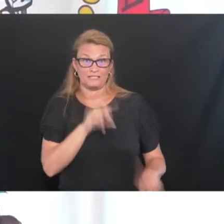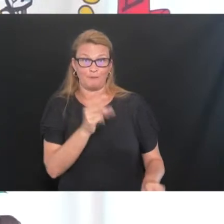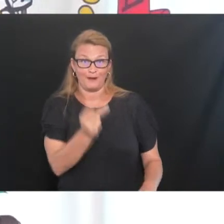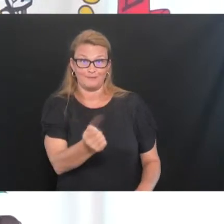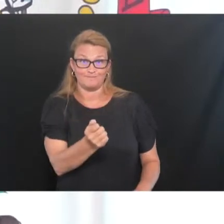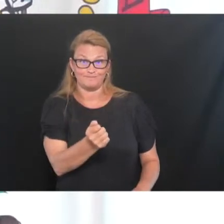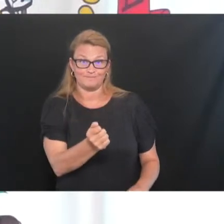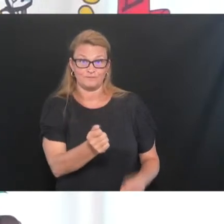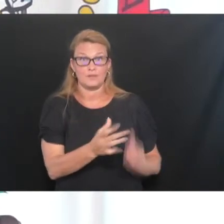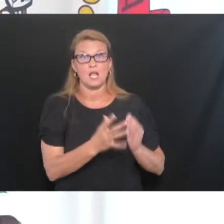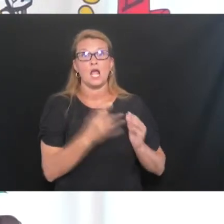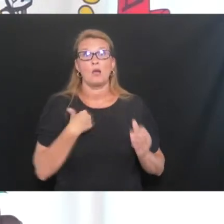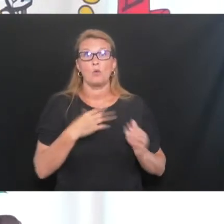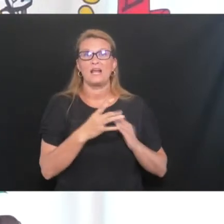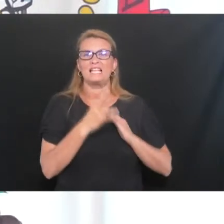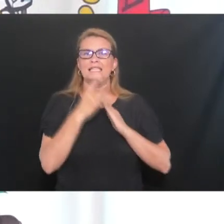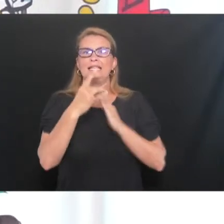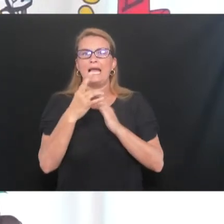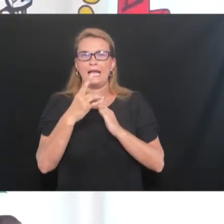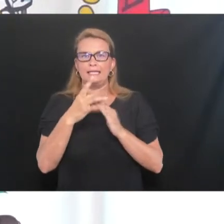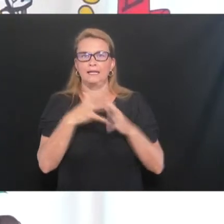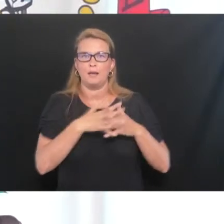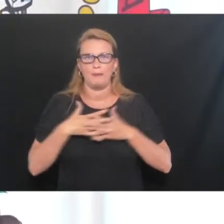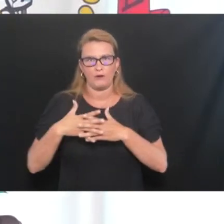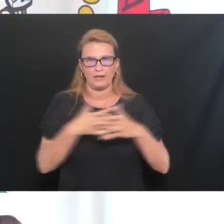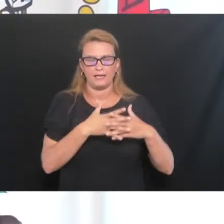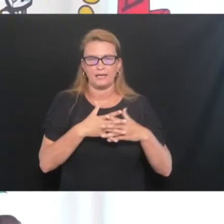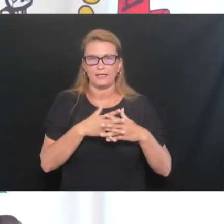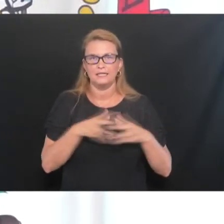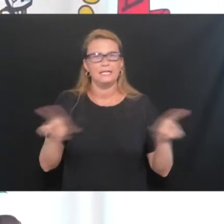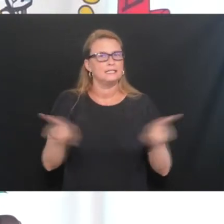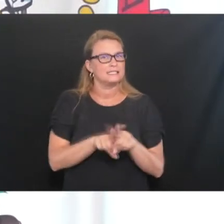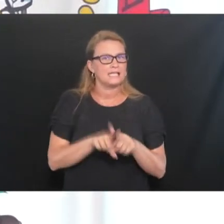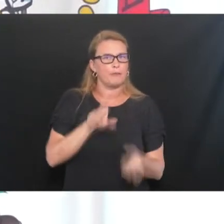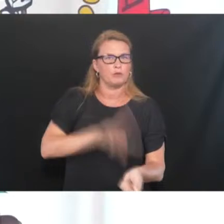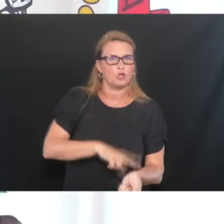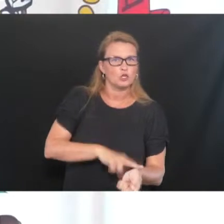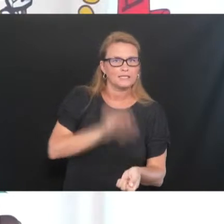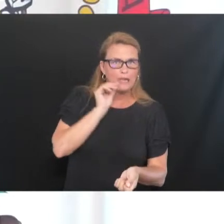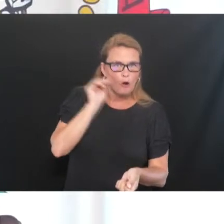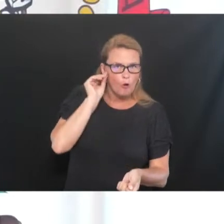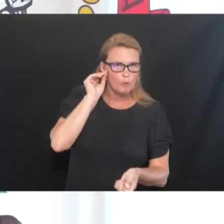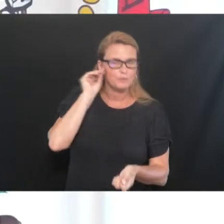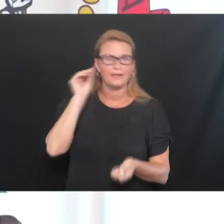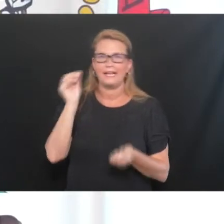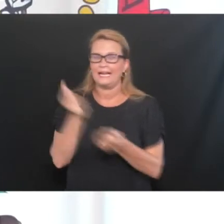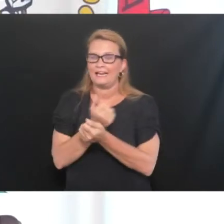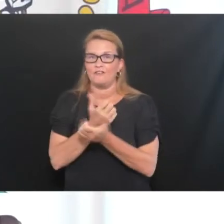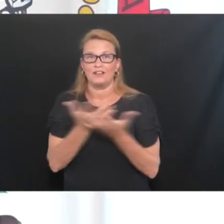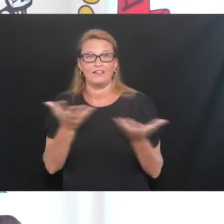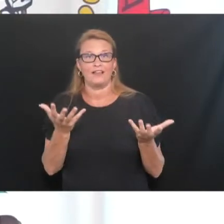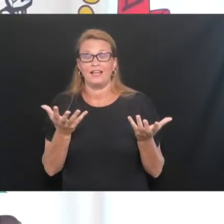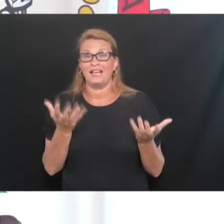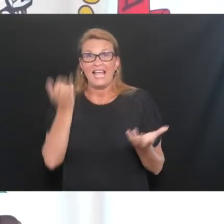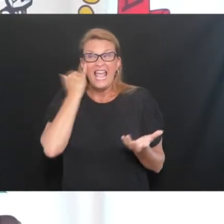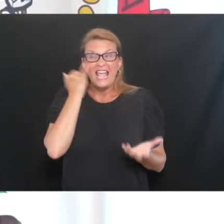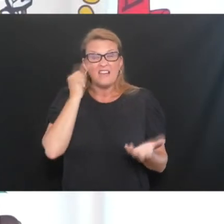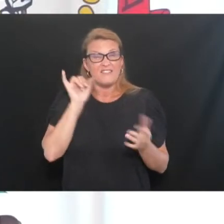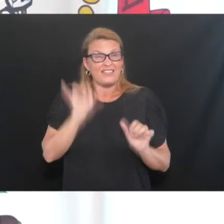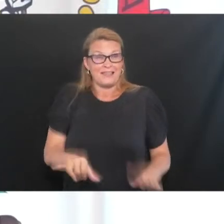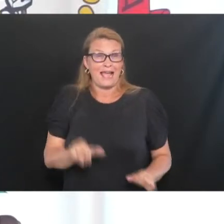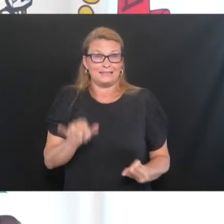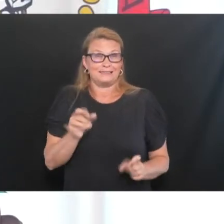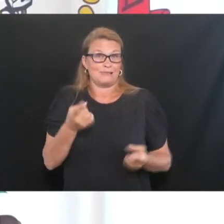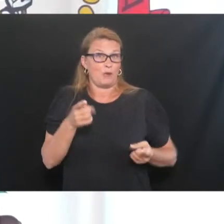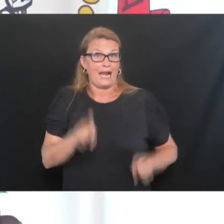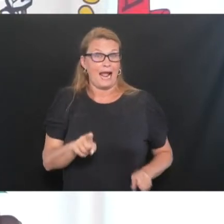nation doing that. We did the same thing with our nursing homes, and whether we lead the nation with this or it doesn't end up that way, it doesn't really matter,